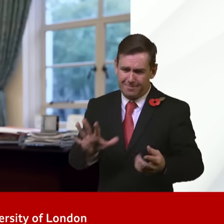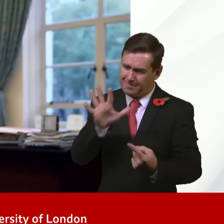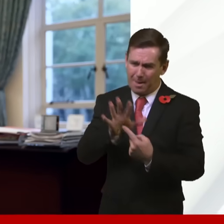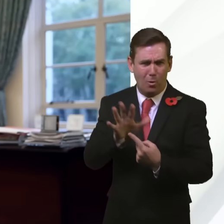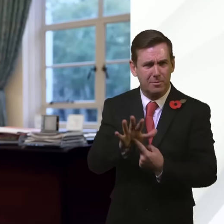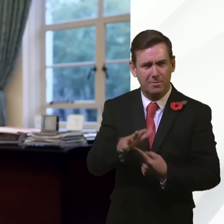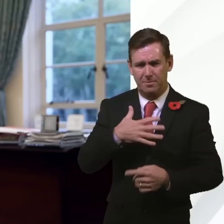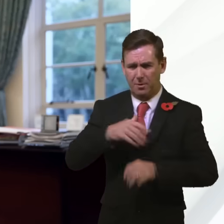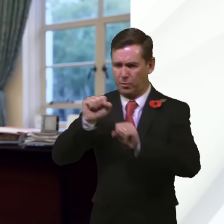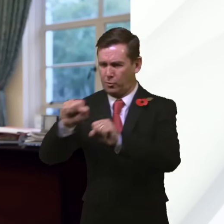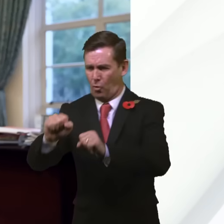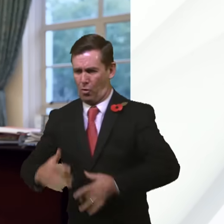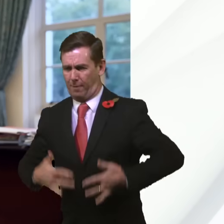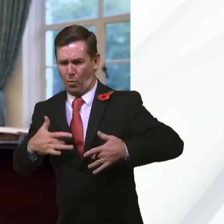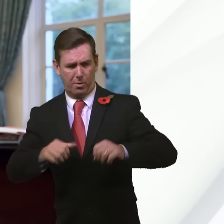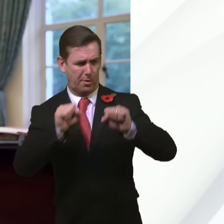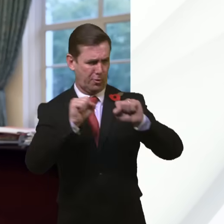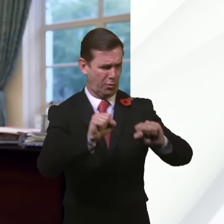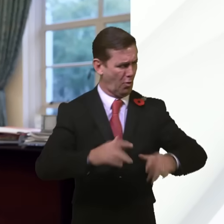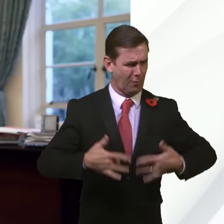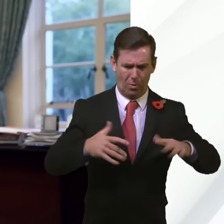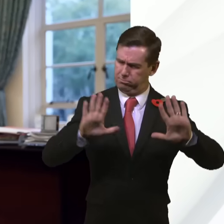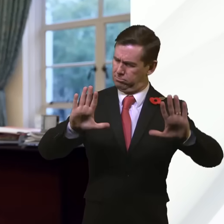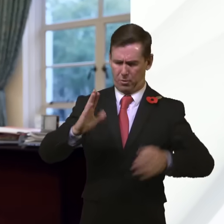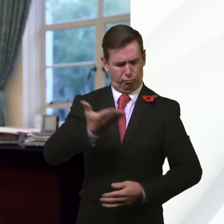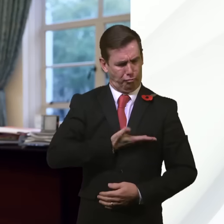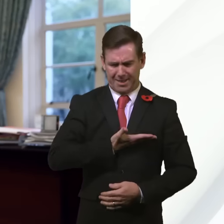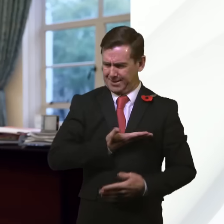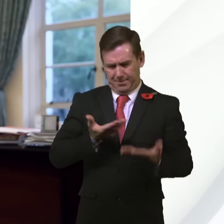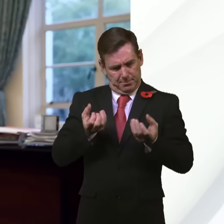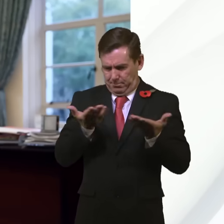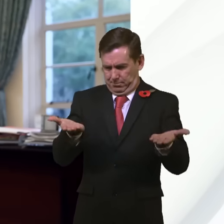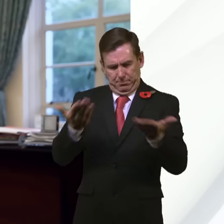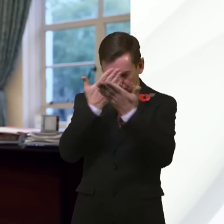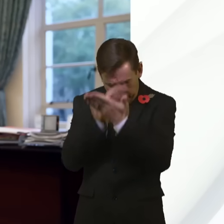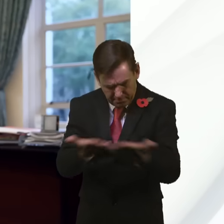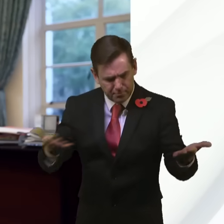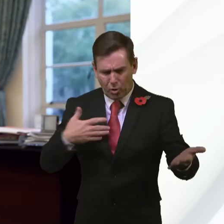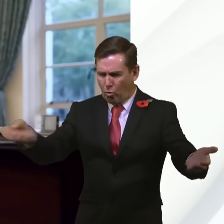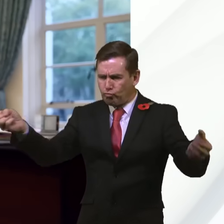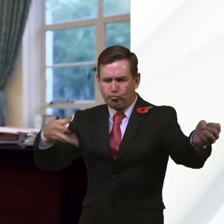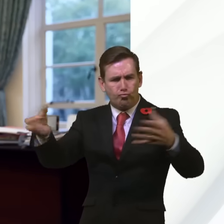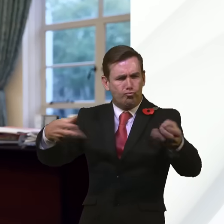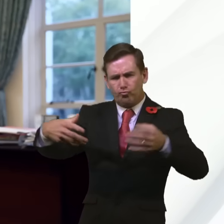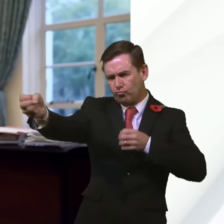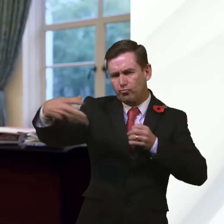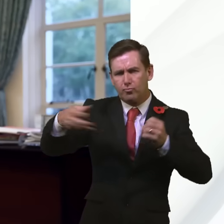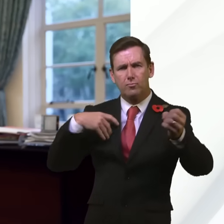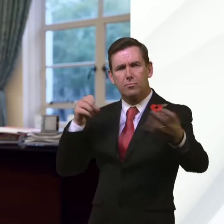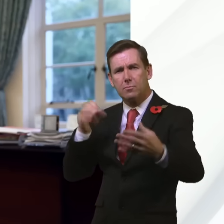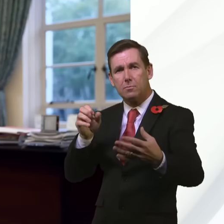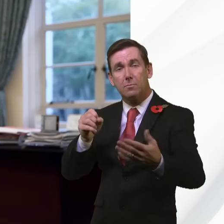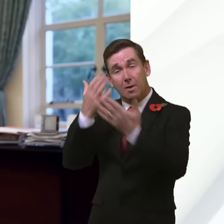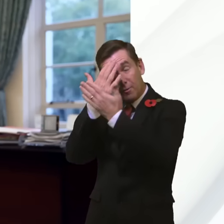views is maintained, and we create a circumstance for those to be articulated, provided it's not violating the